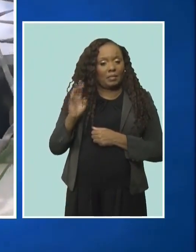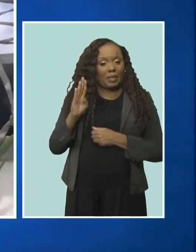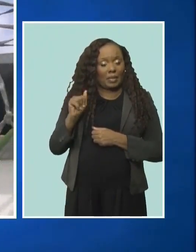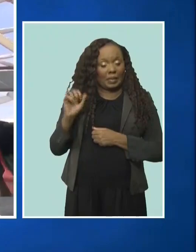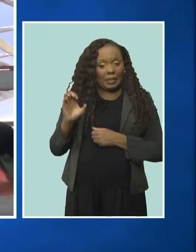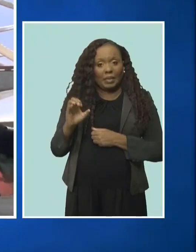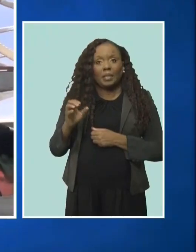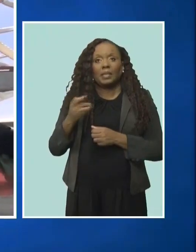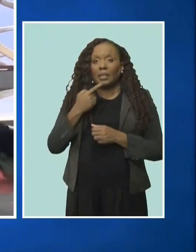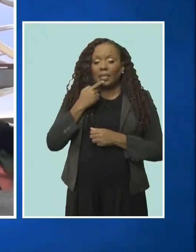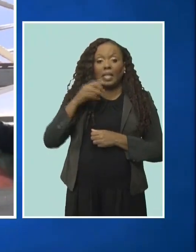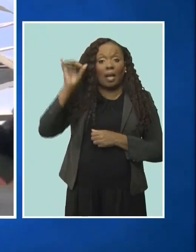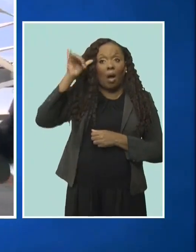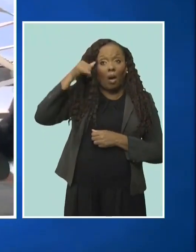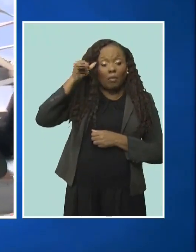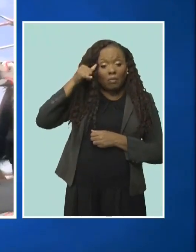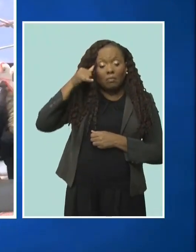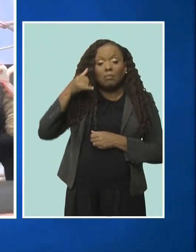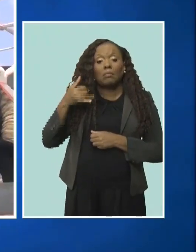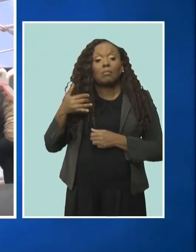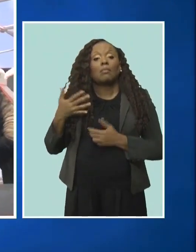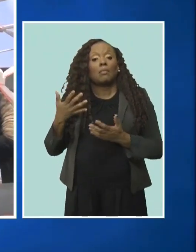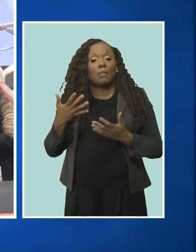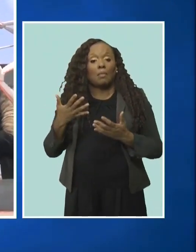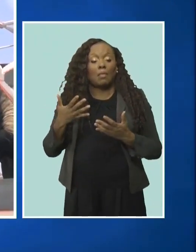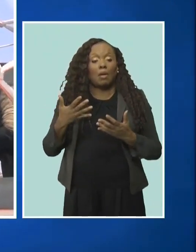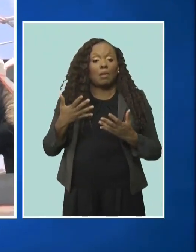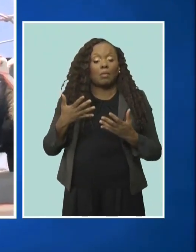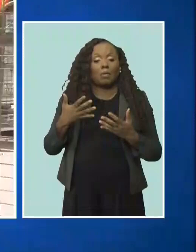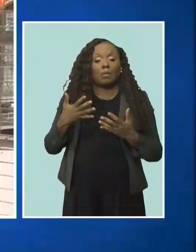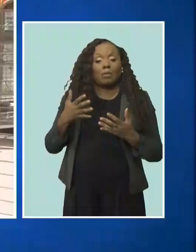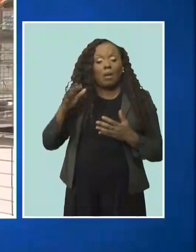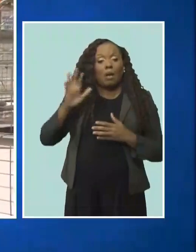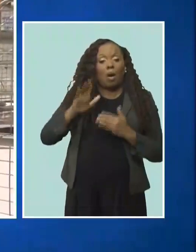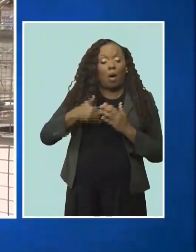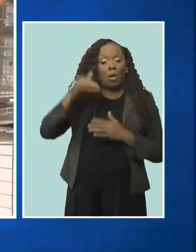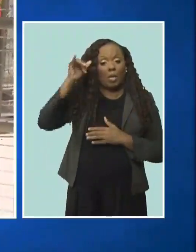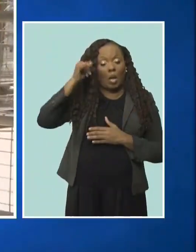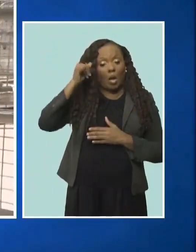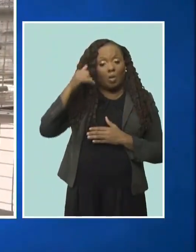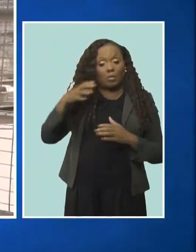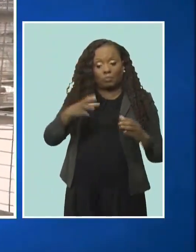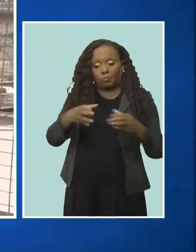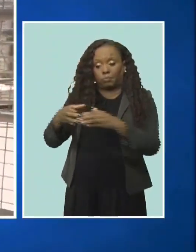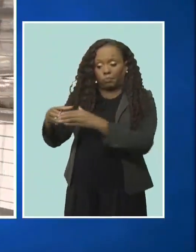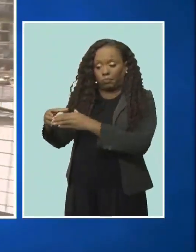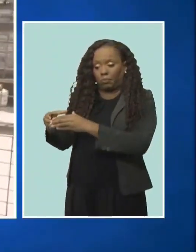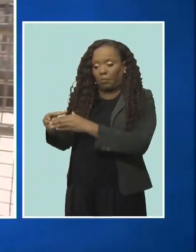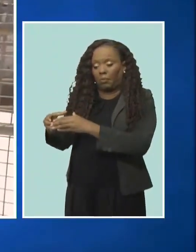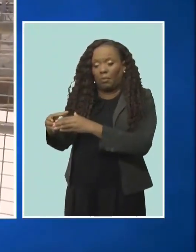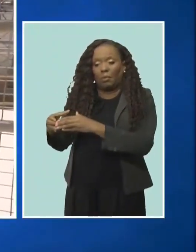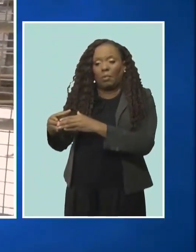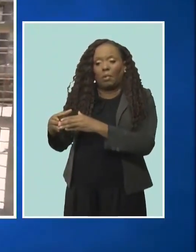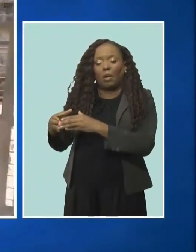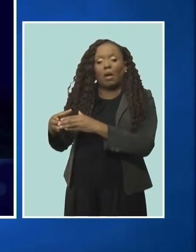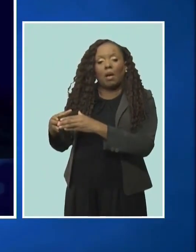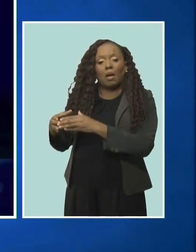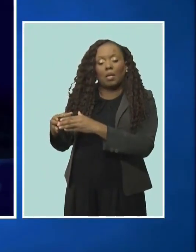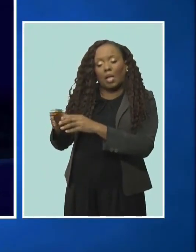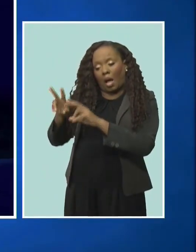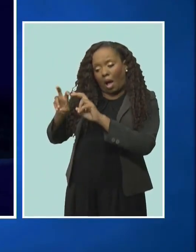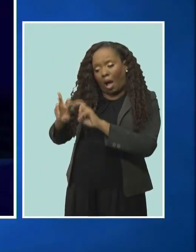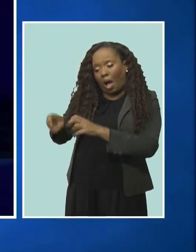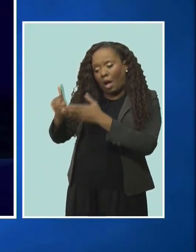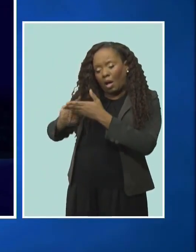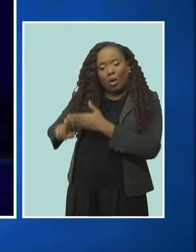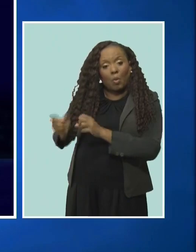the heifers fared well through the mandatory 30-day quarantine and have already been sent to the respective farms. And this